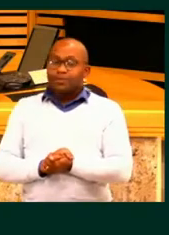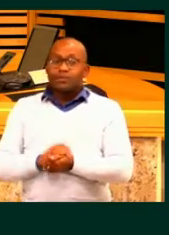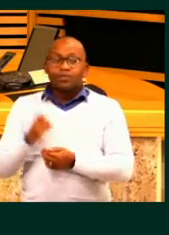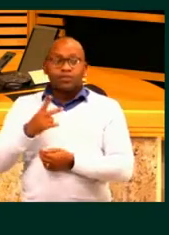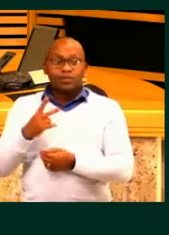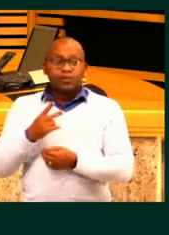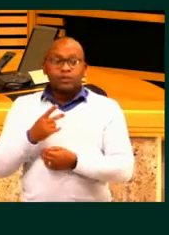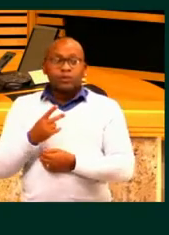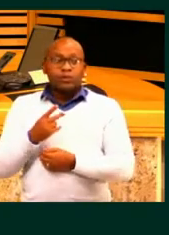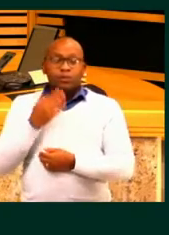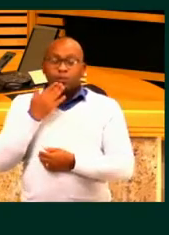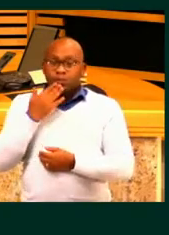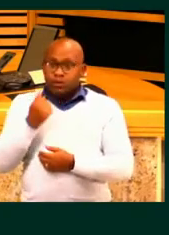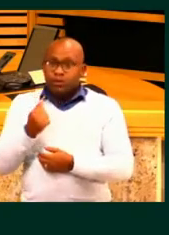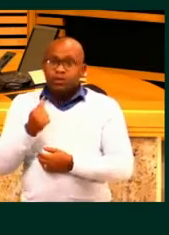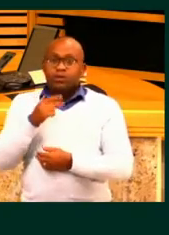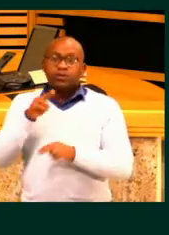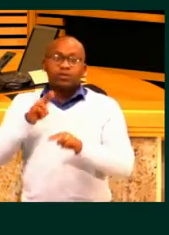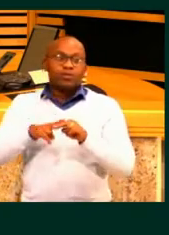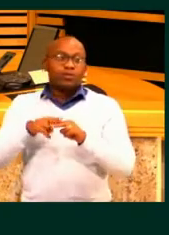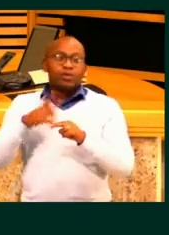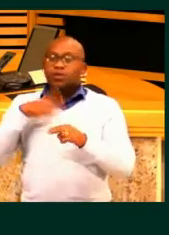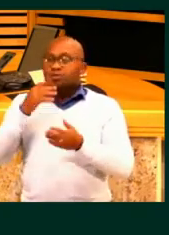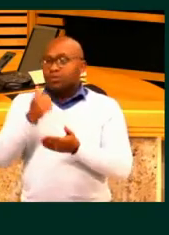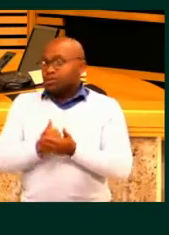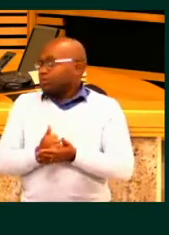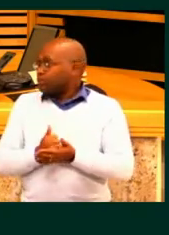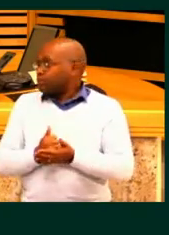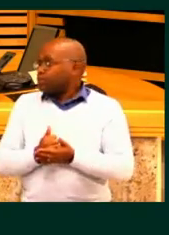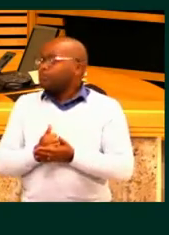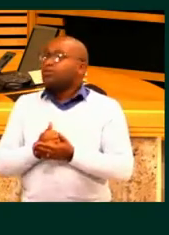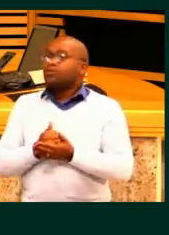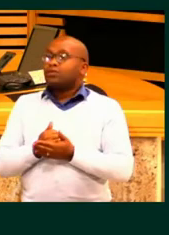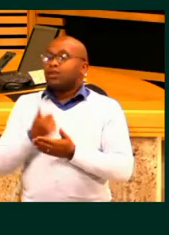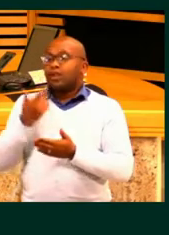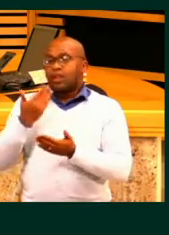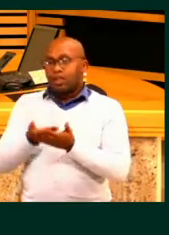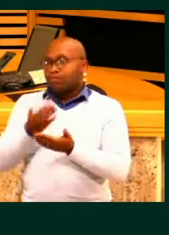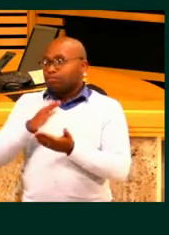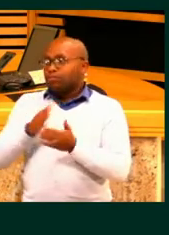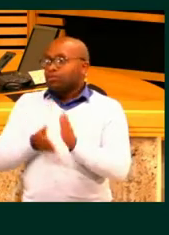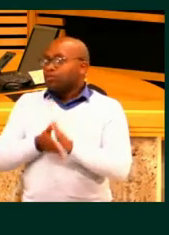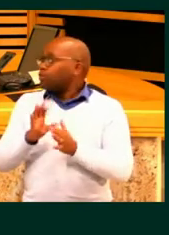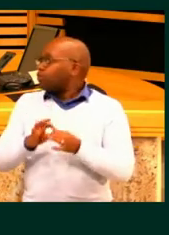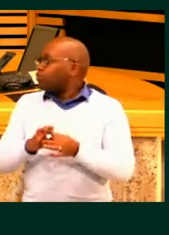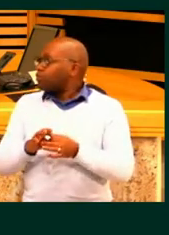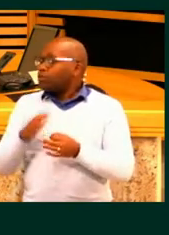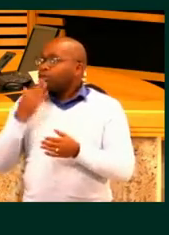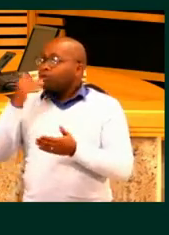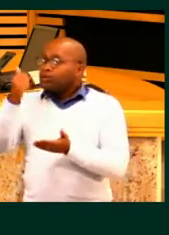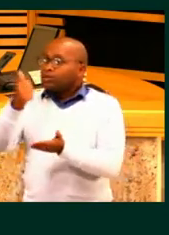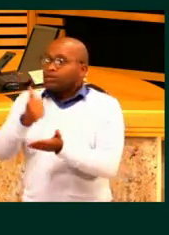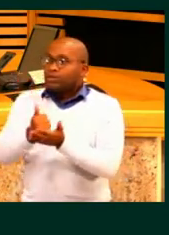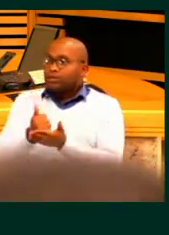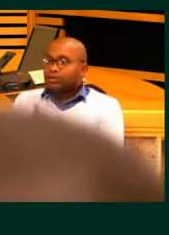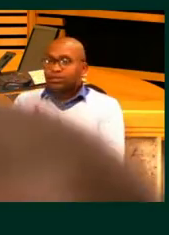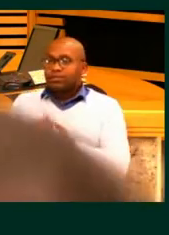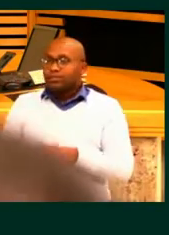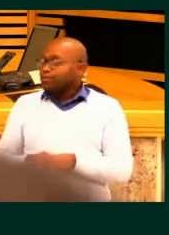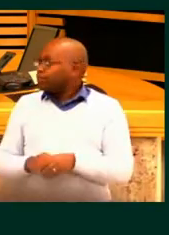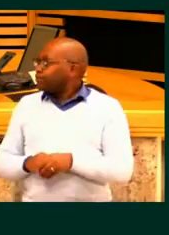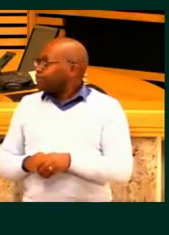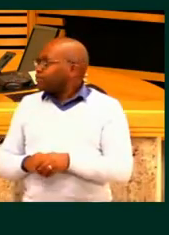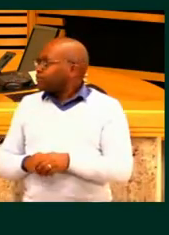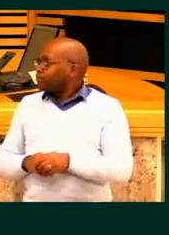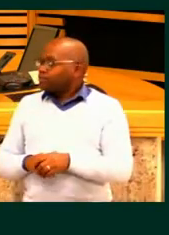takeaway pecs for those members who do not want to um stay honorable members can